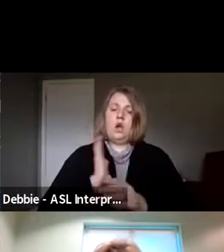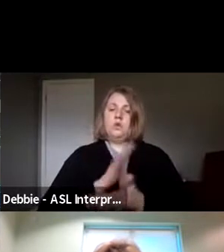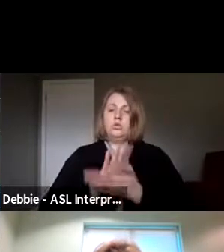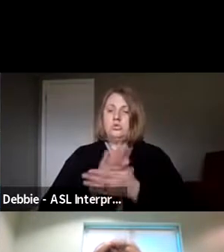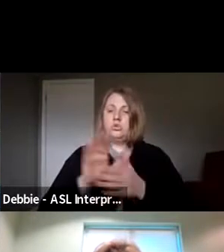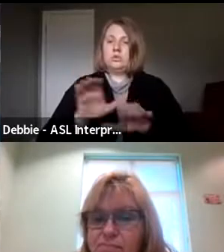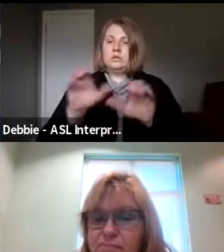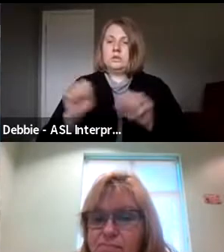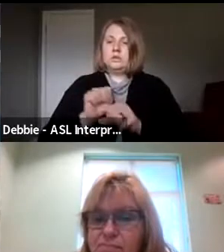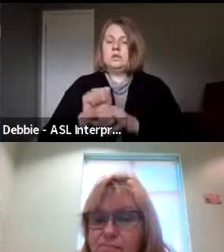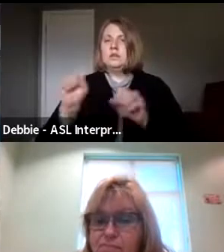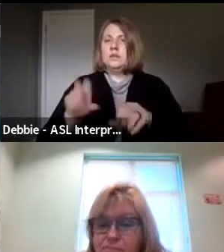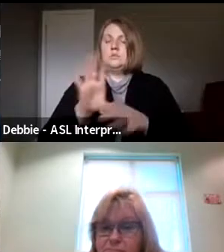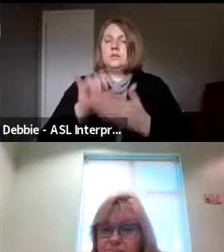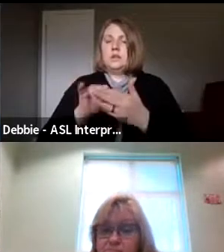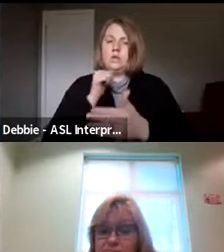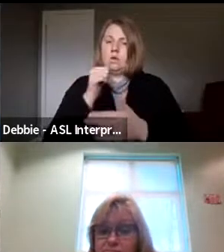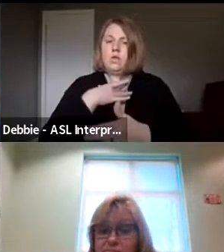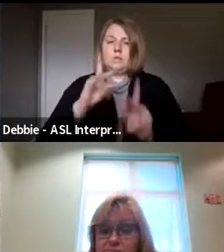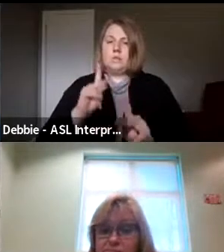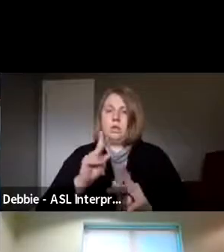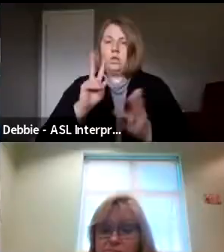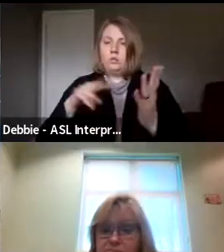don't like people Googling.